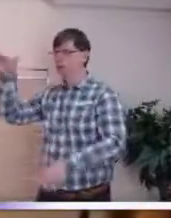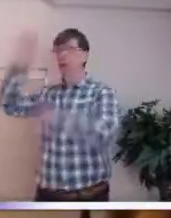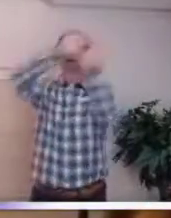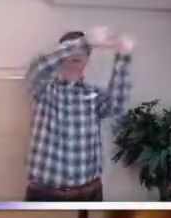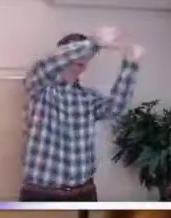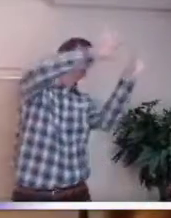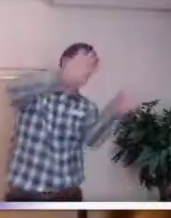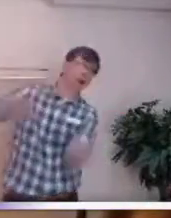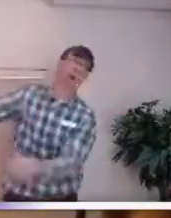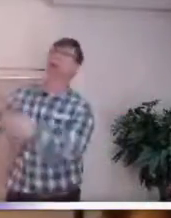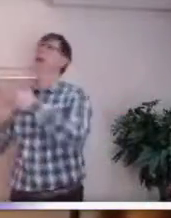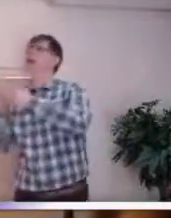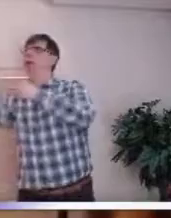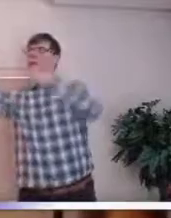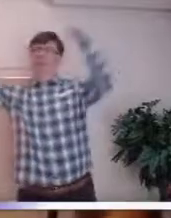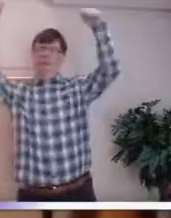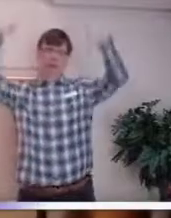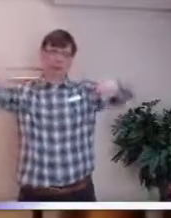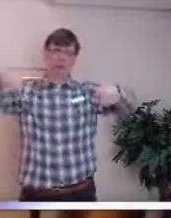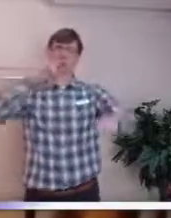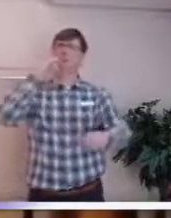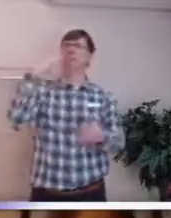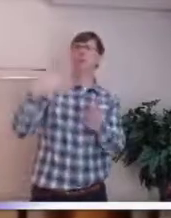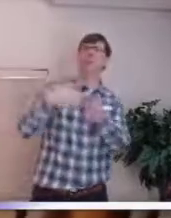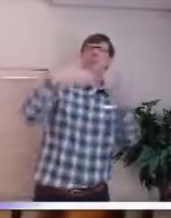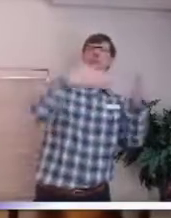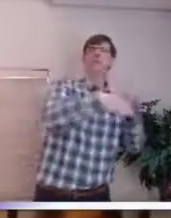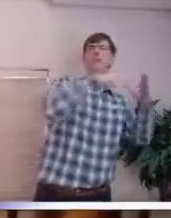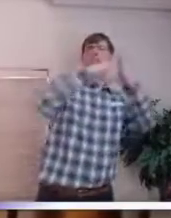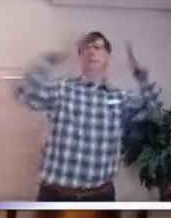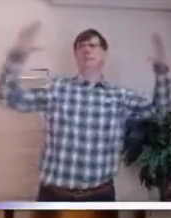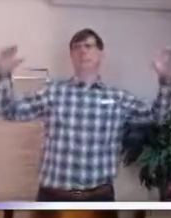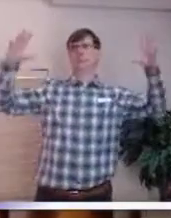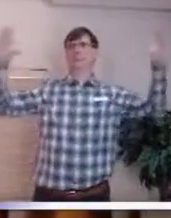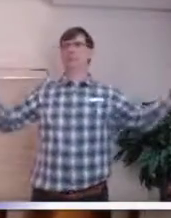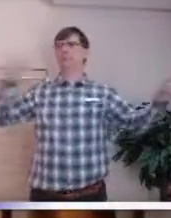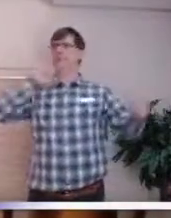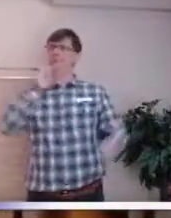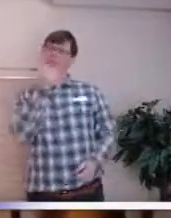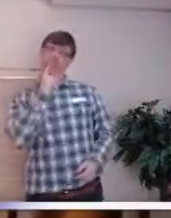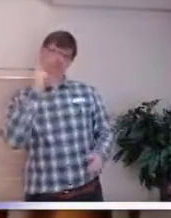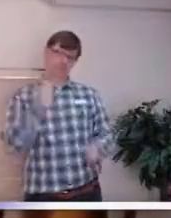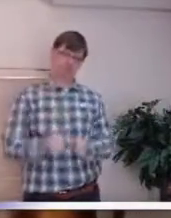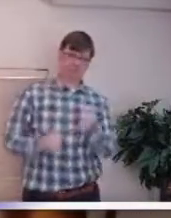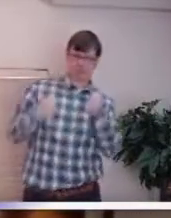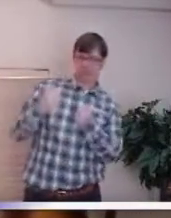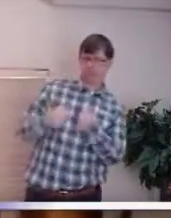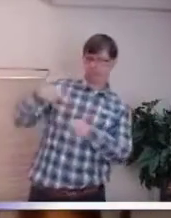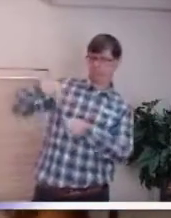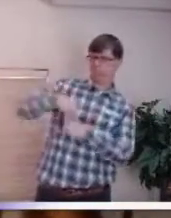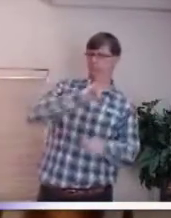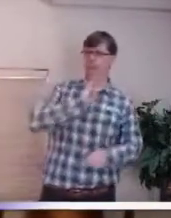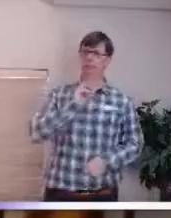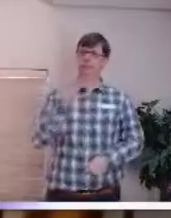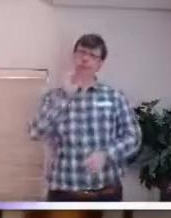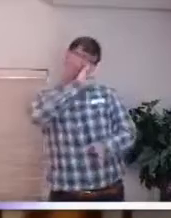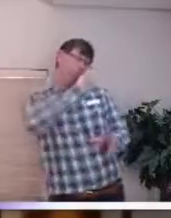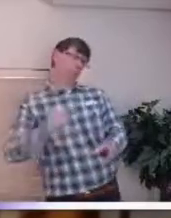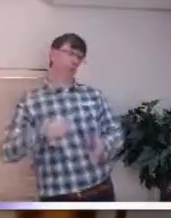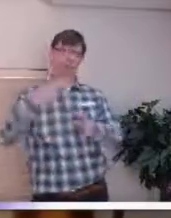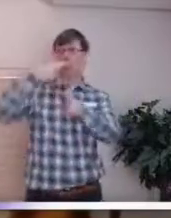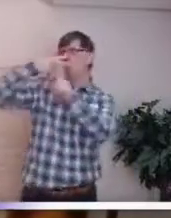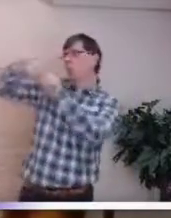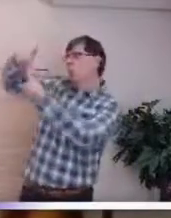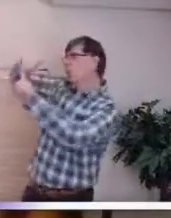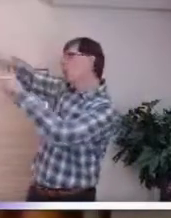seen snow up here. And it continued to expand, and then my truck says, ice warning ahead. And I'm